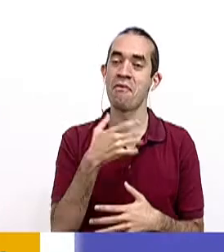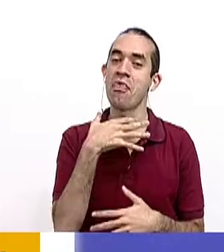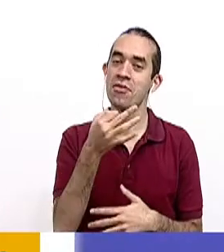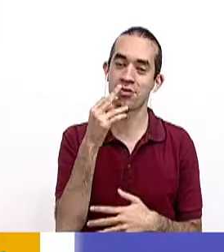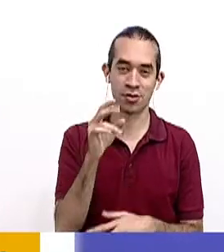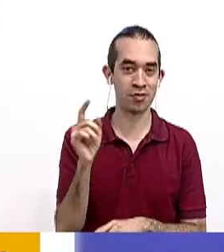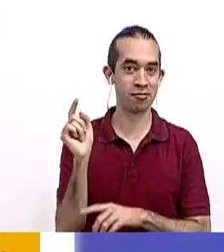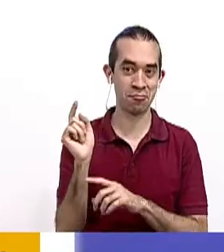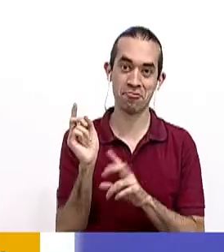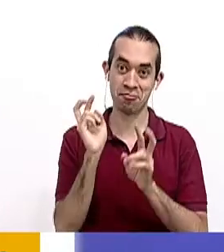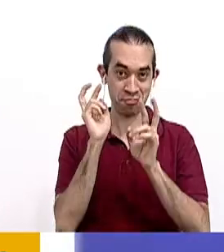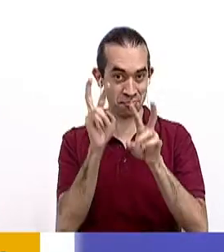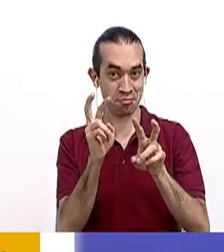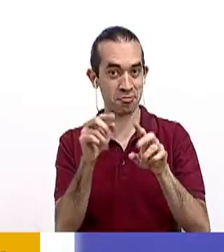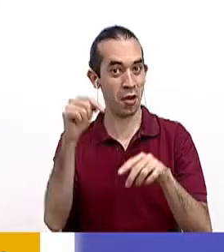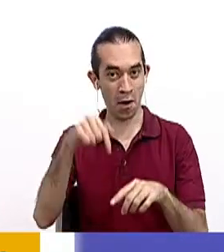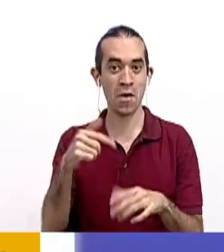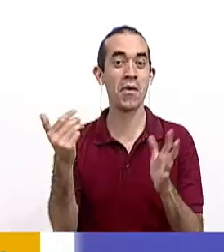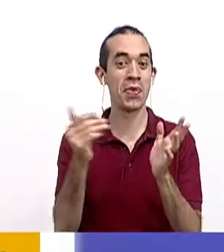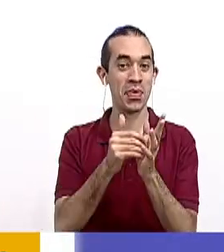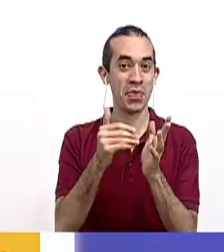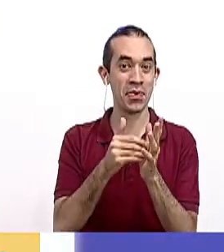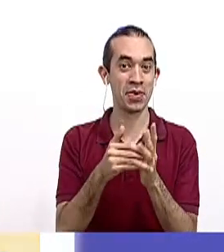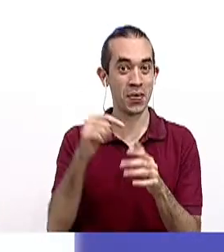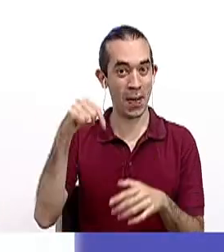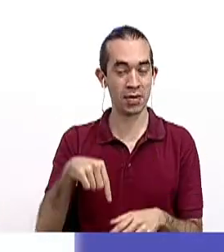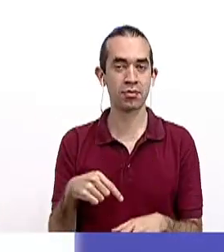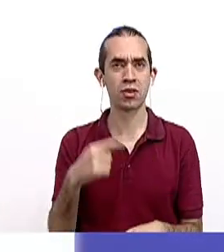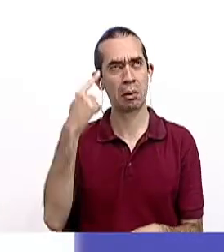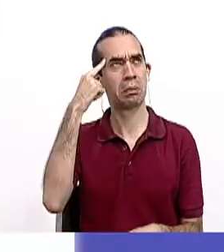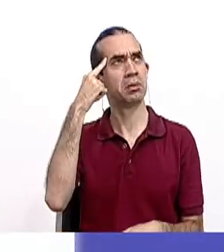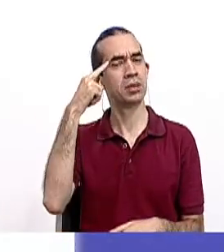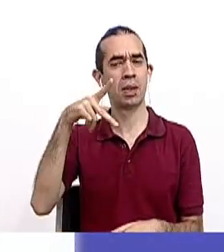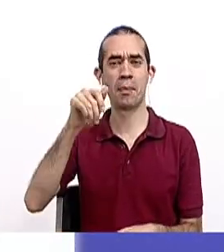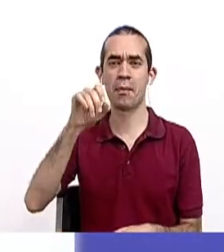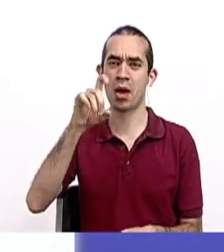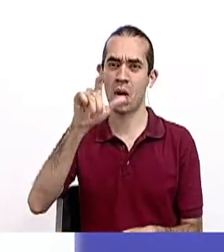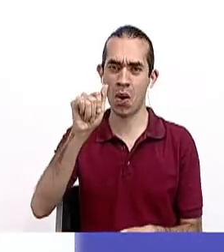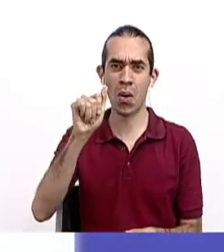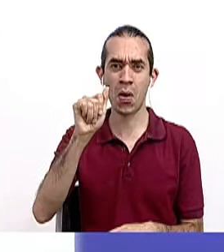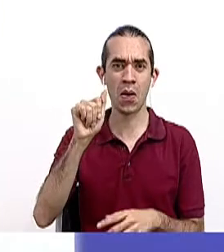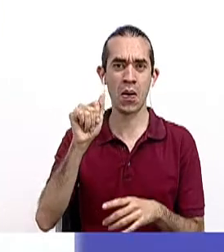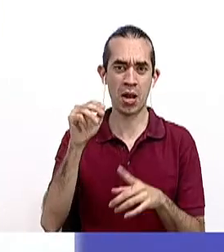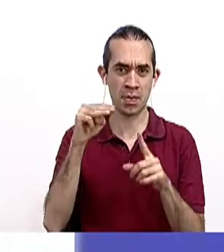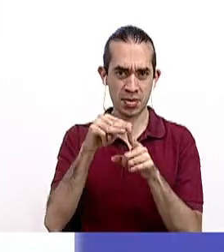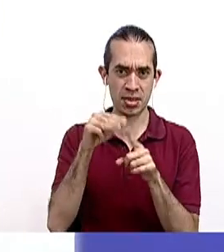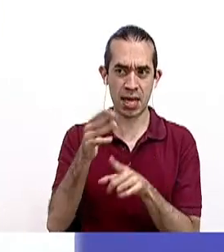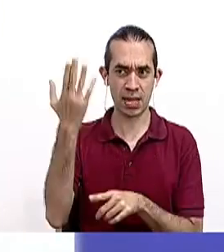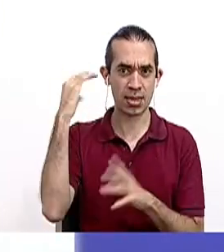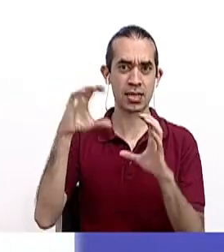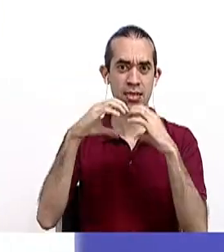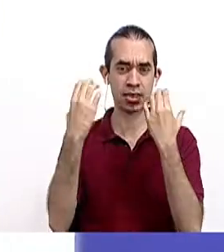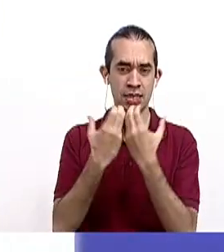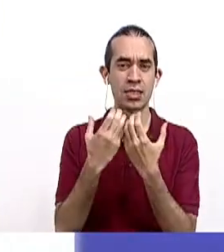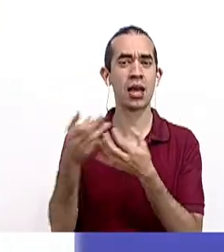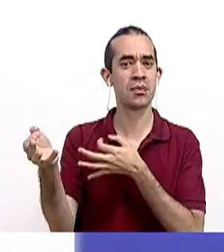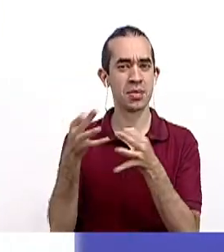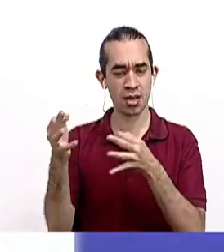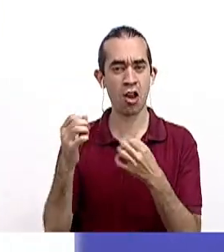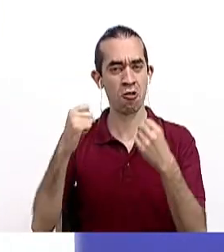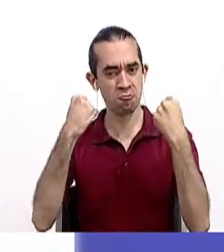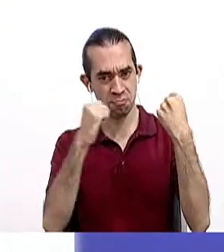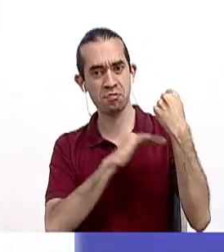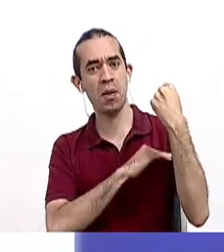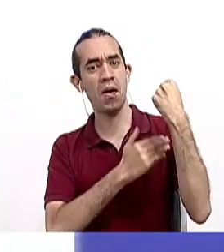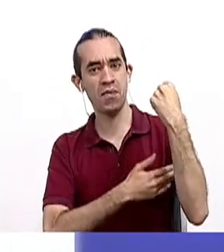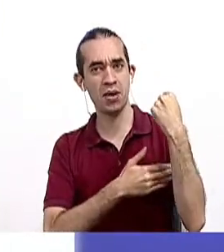to be here with you today. I am still thinking about Paola's message in the previous lesson. She was talking about the power, and if you